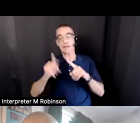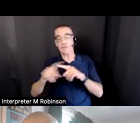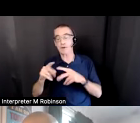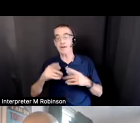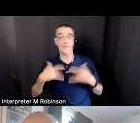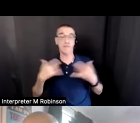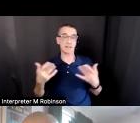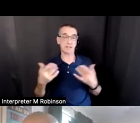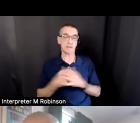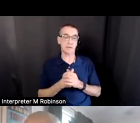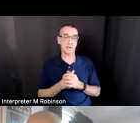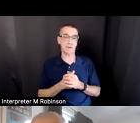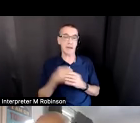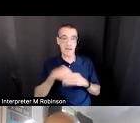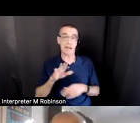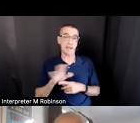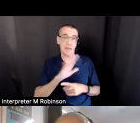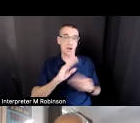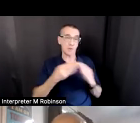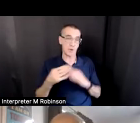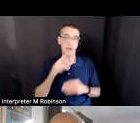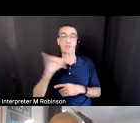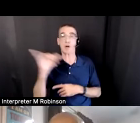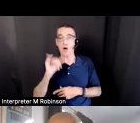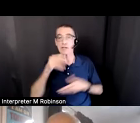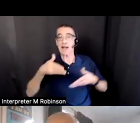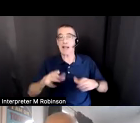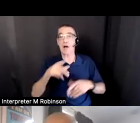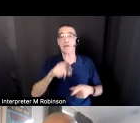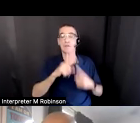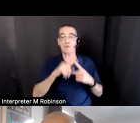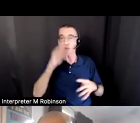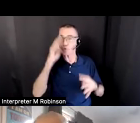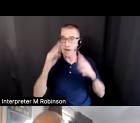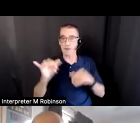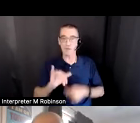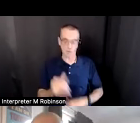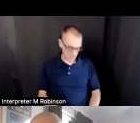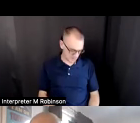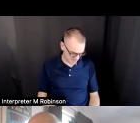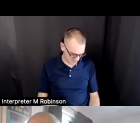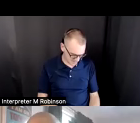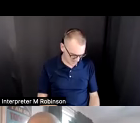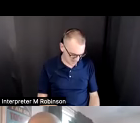events out in their community. And it's also allowing them to be creative as well.